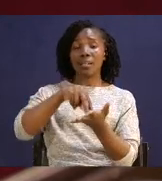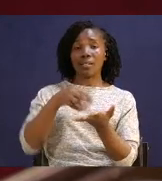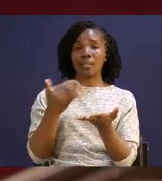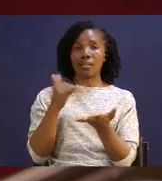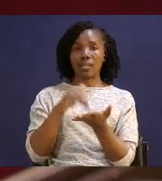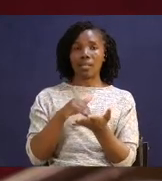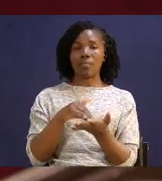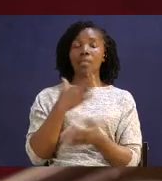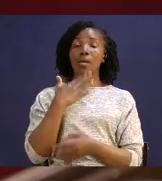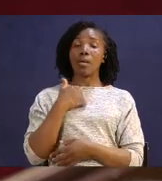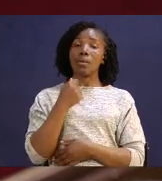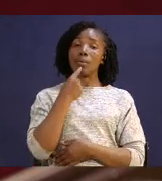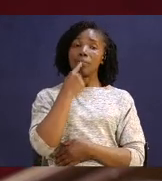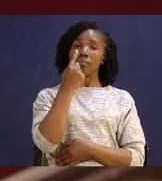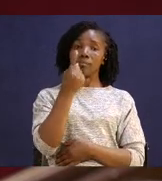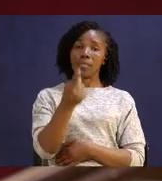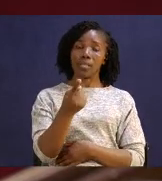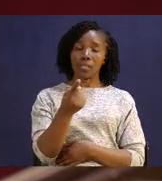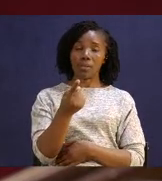Even though